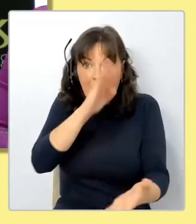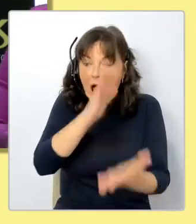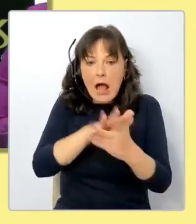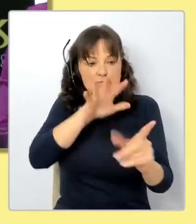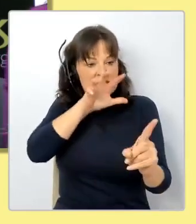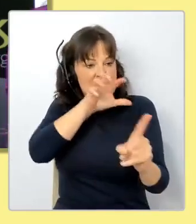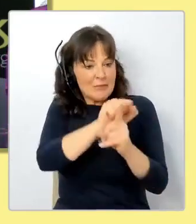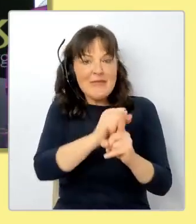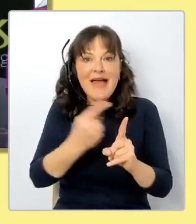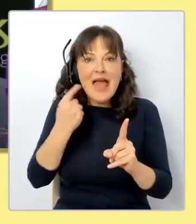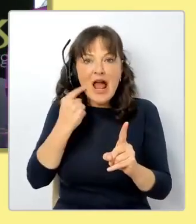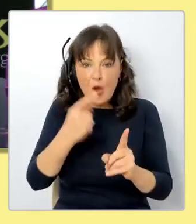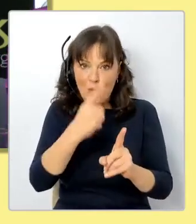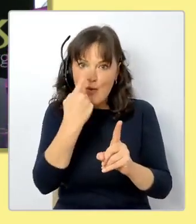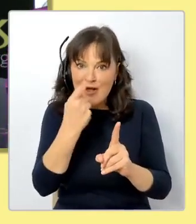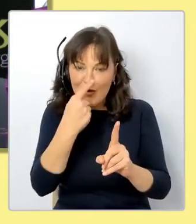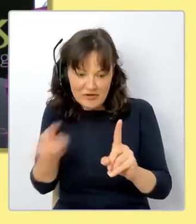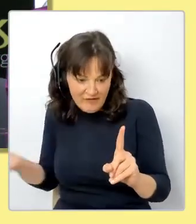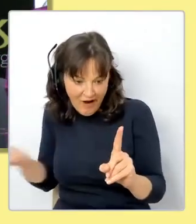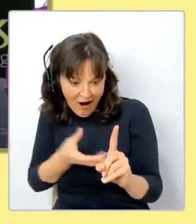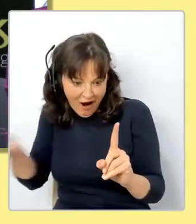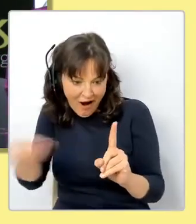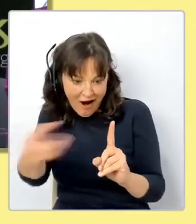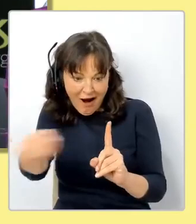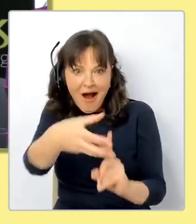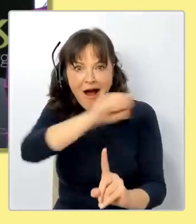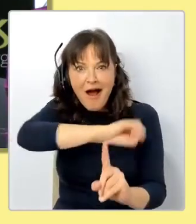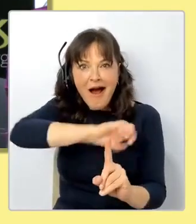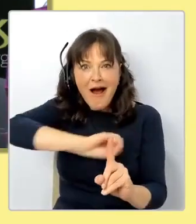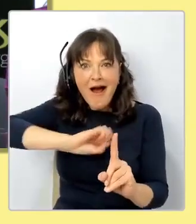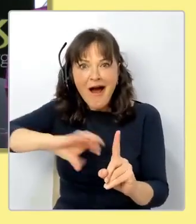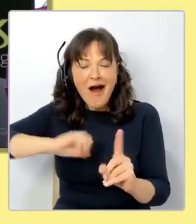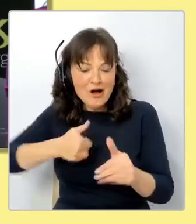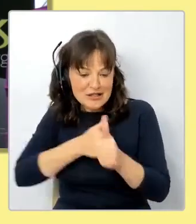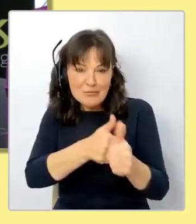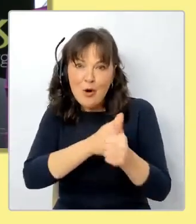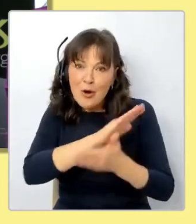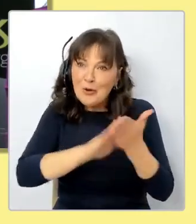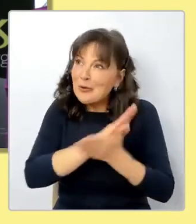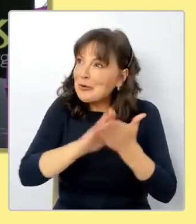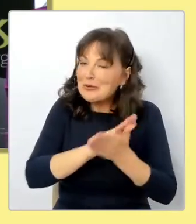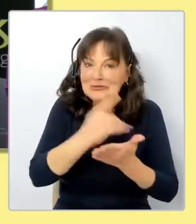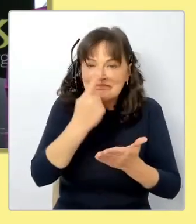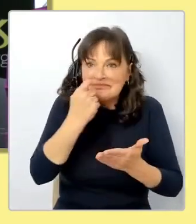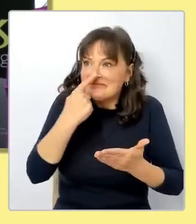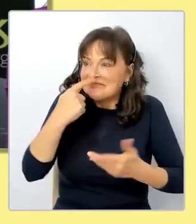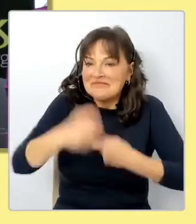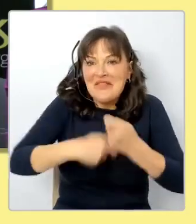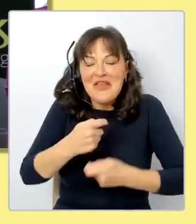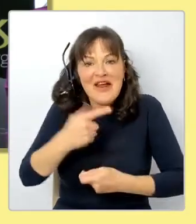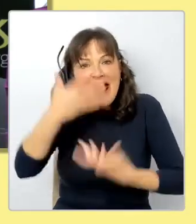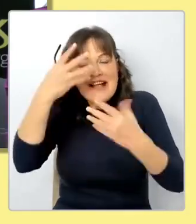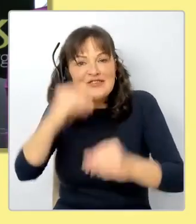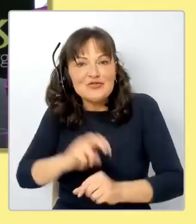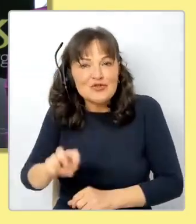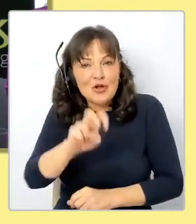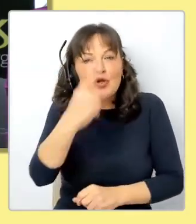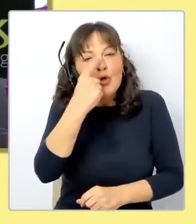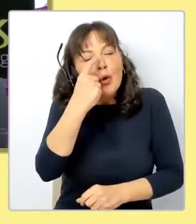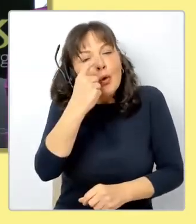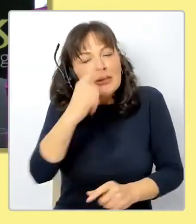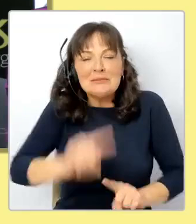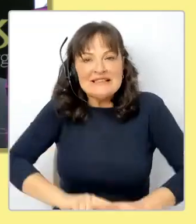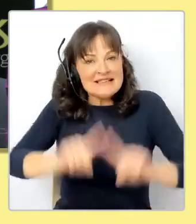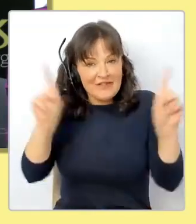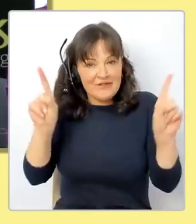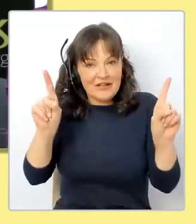the wraparound support that we could have provided them could have made all the difference to their educational journey. So it's about, at the nub of it,